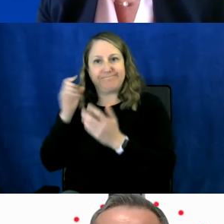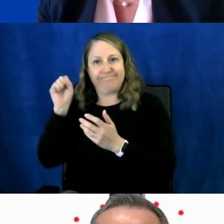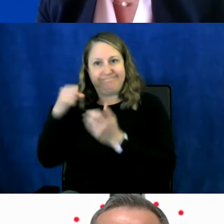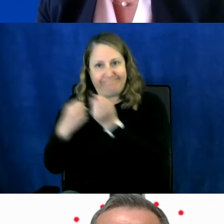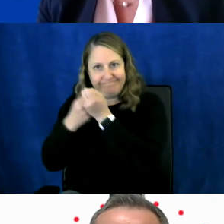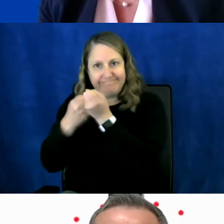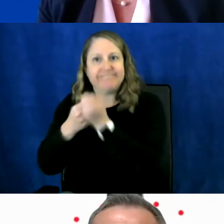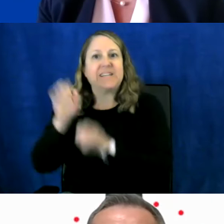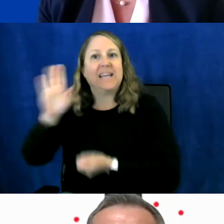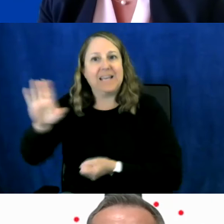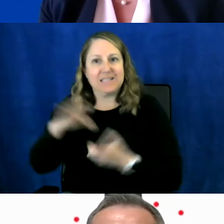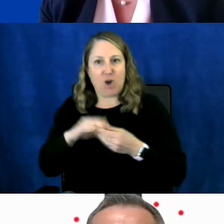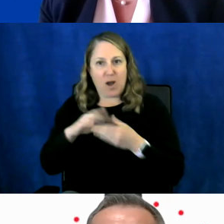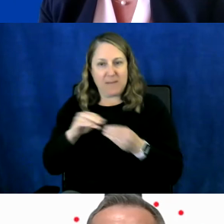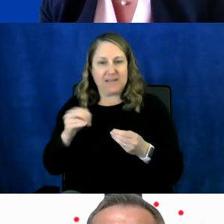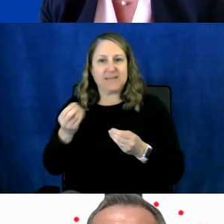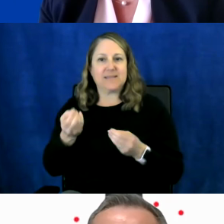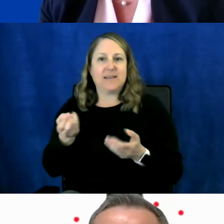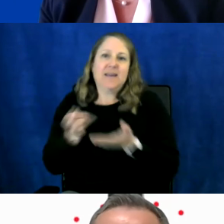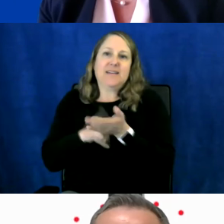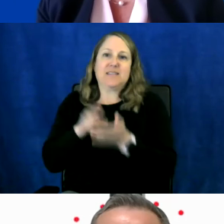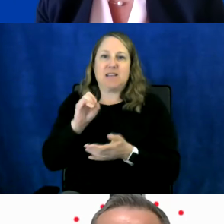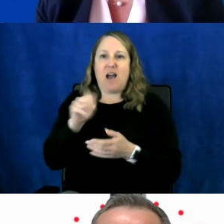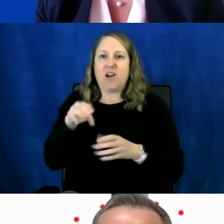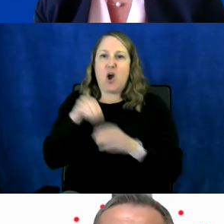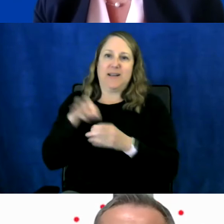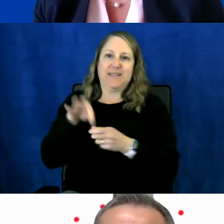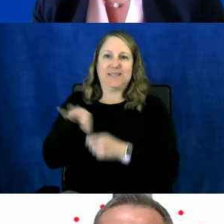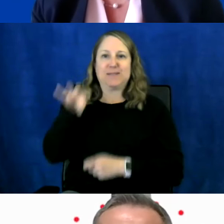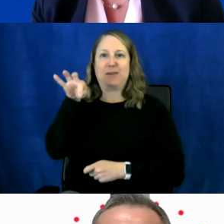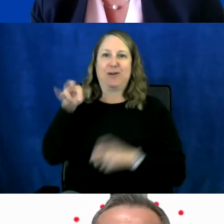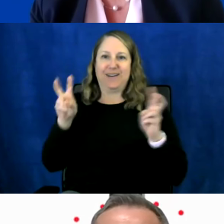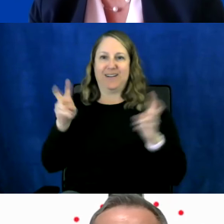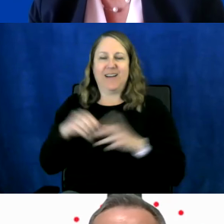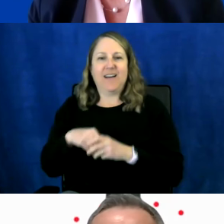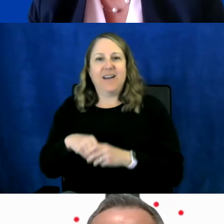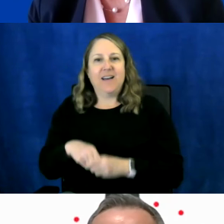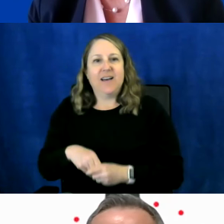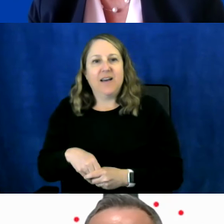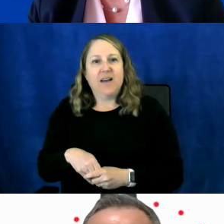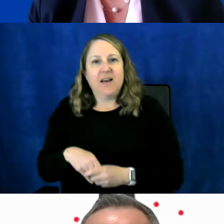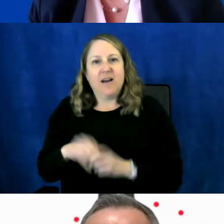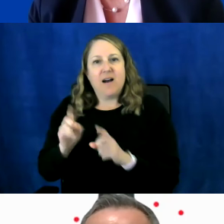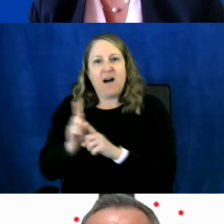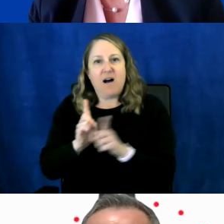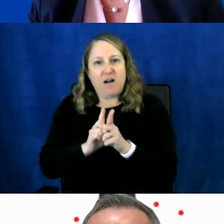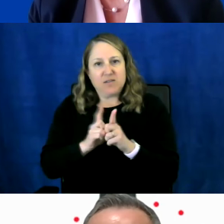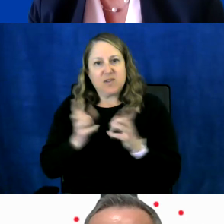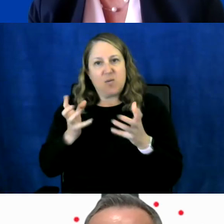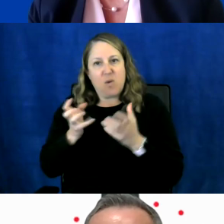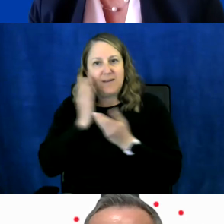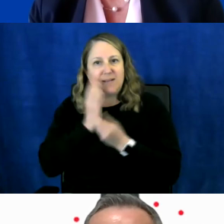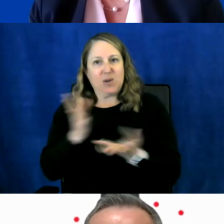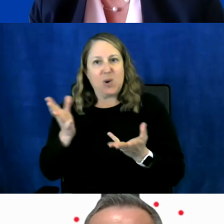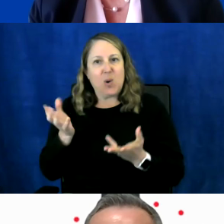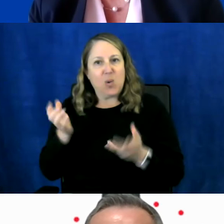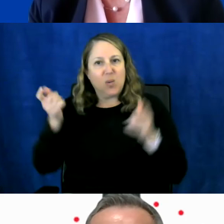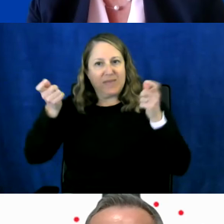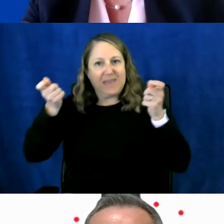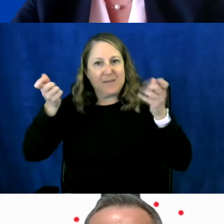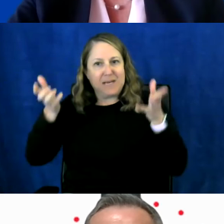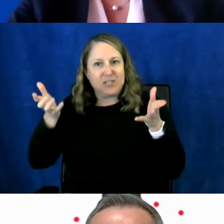them in spirit. I also really want to acknowledge what you just said, Corinne, which is that the administration is listening with open ears. Because I think